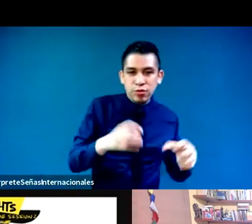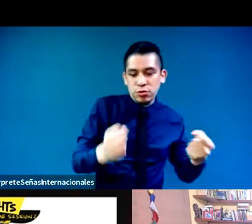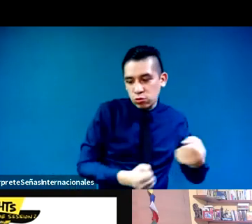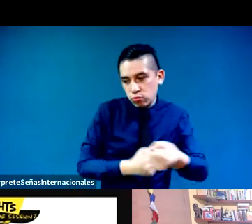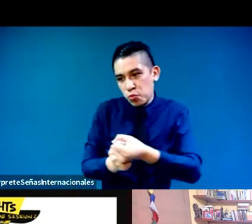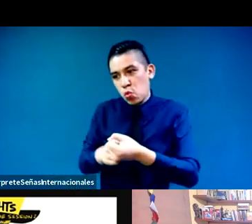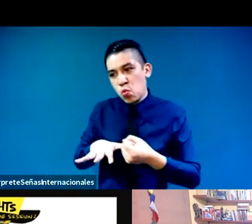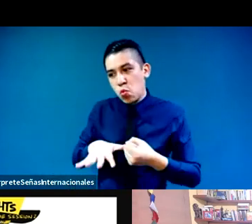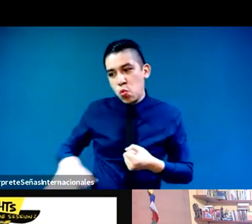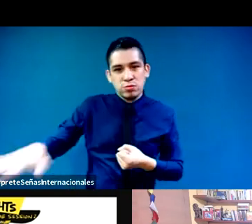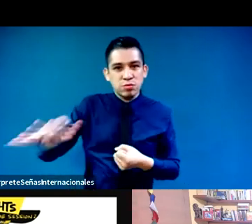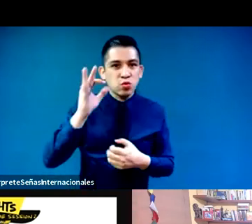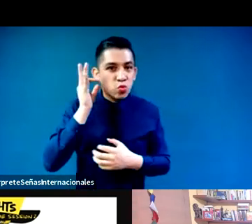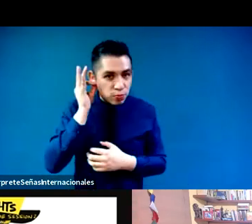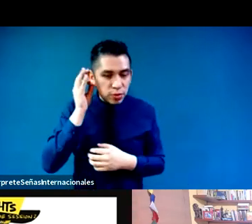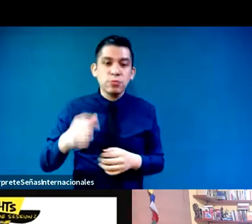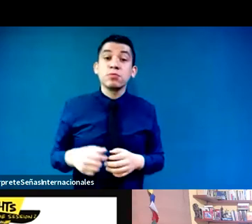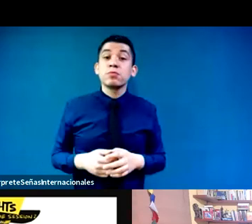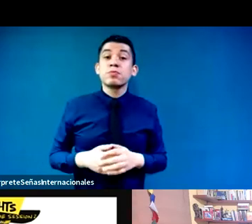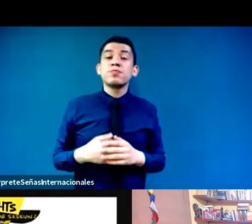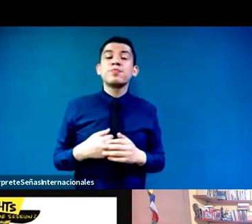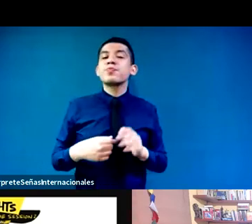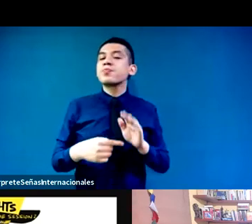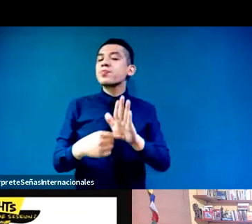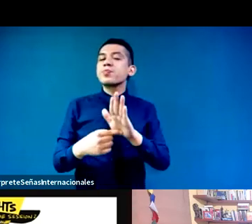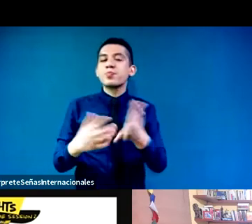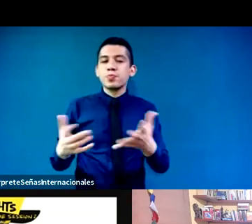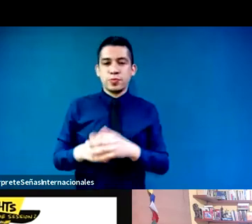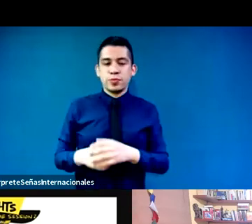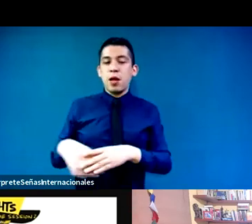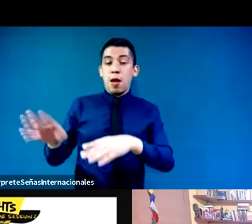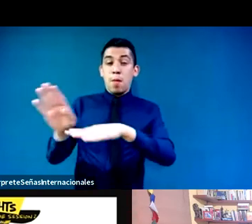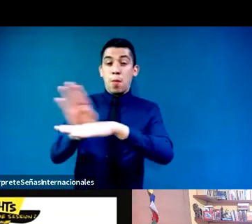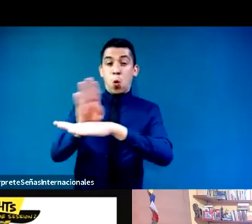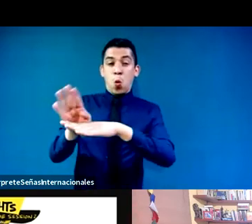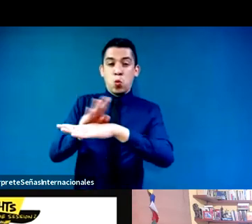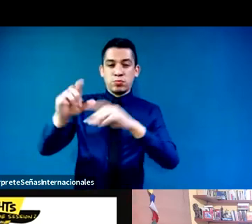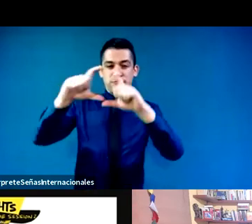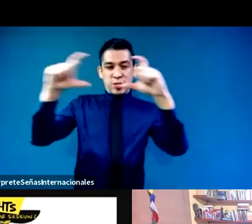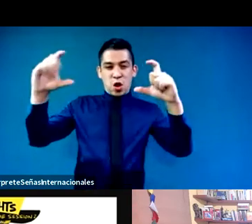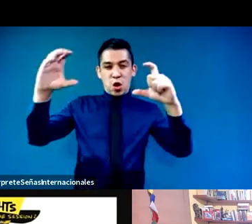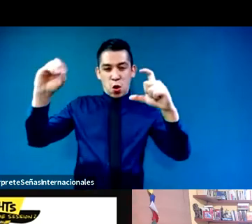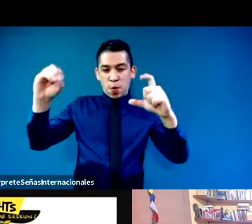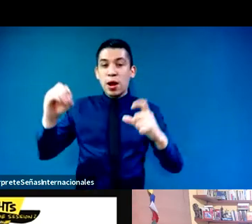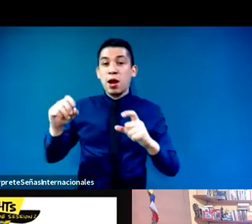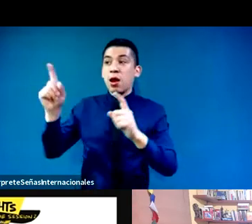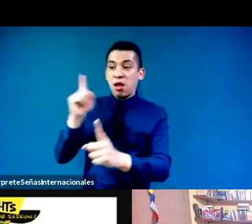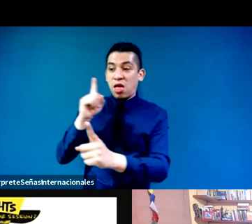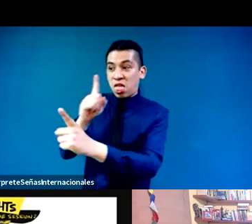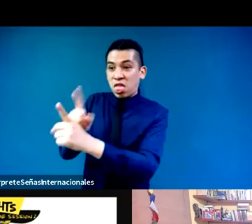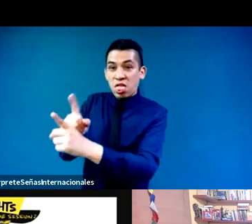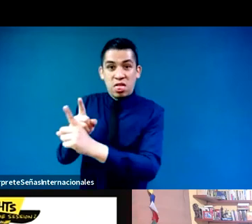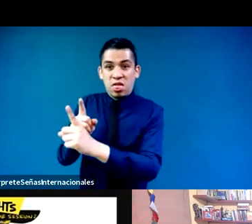resource, and implement the International Labour Organization's Violence and Harassment Convention, Convention 190. This